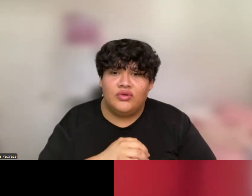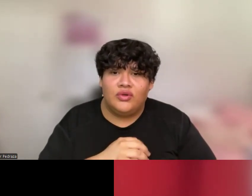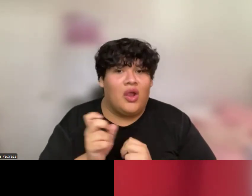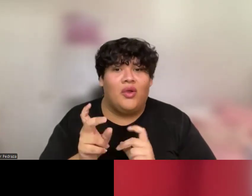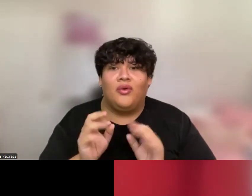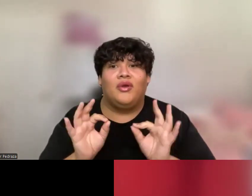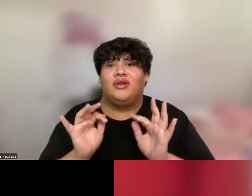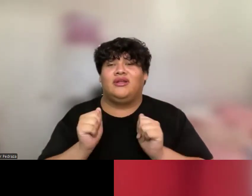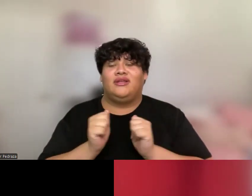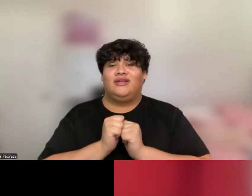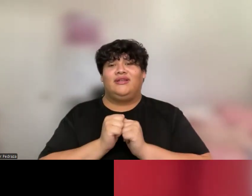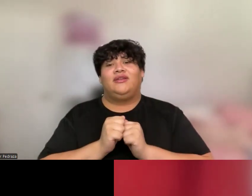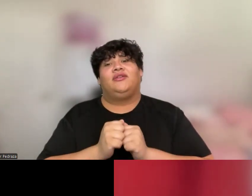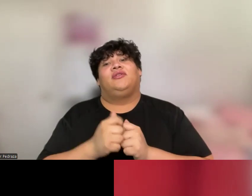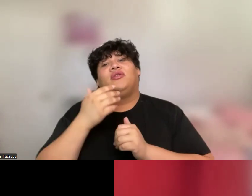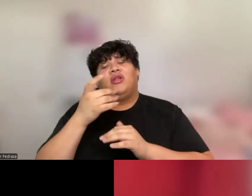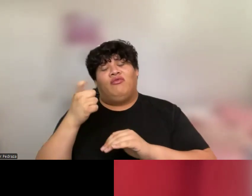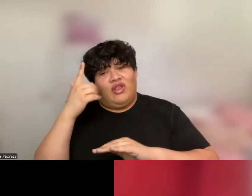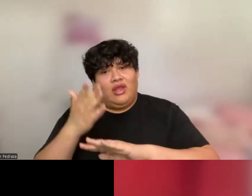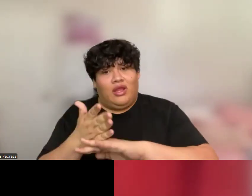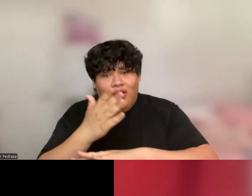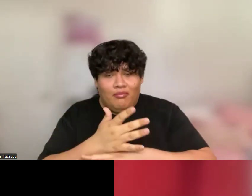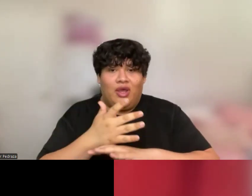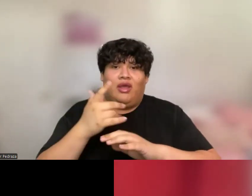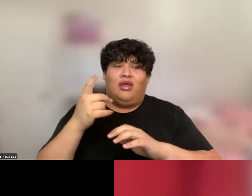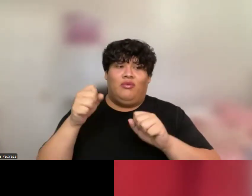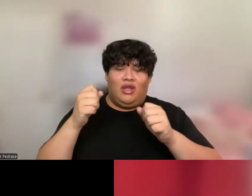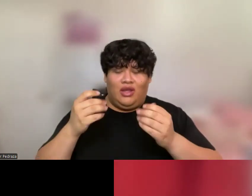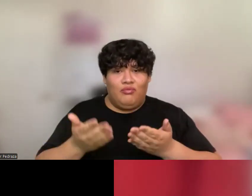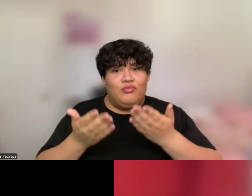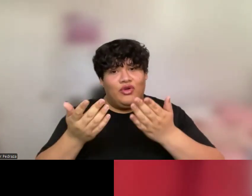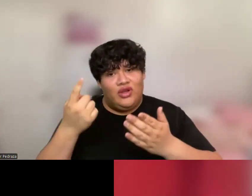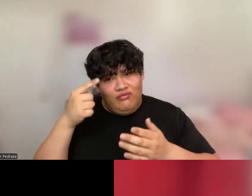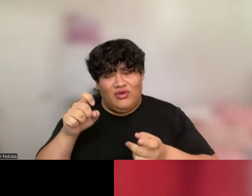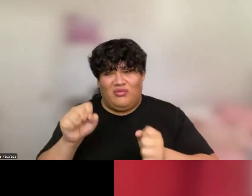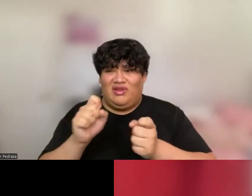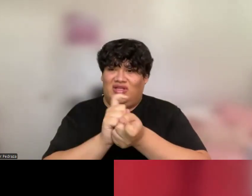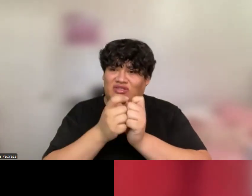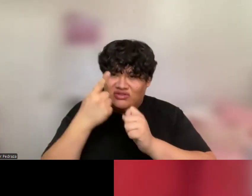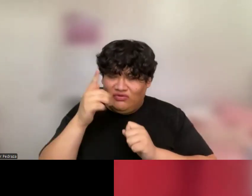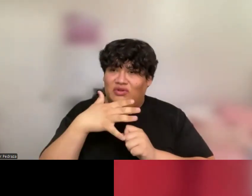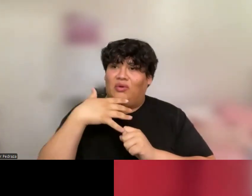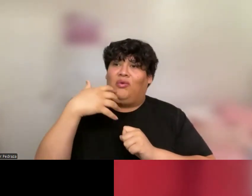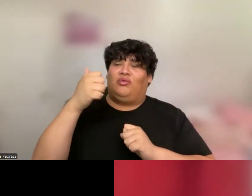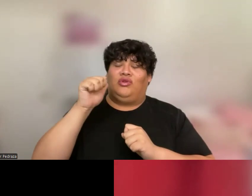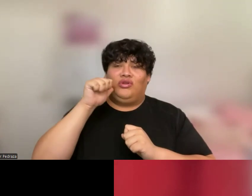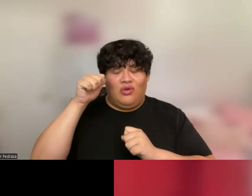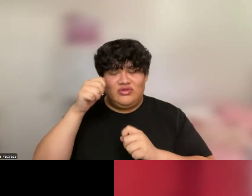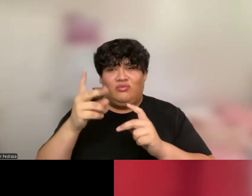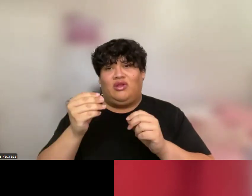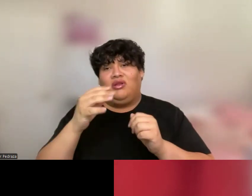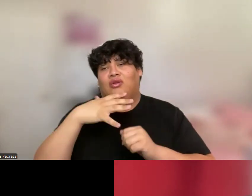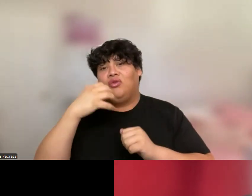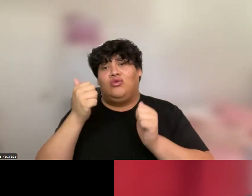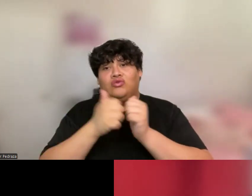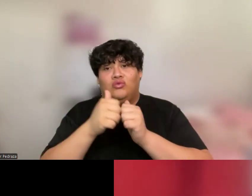Oh, and to remind us of the impact that we can have at the local level to make change for our older adults and adults with disabilities.